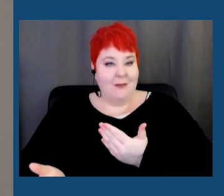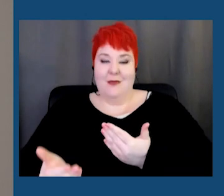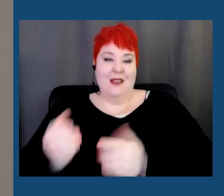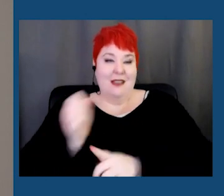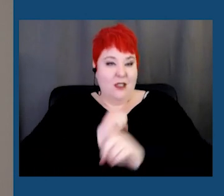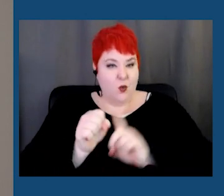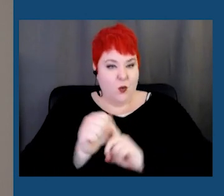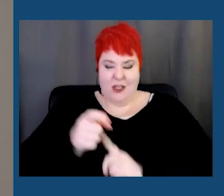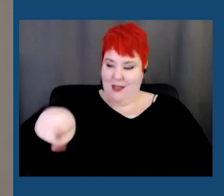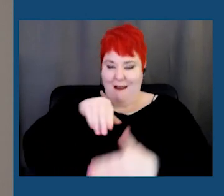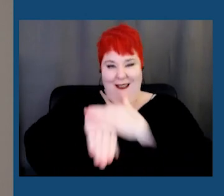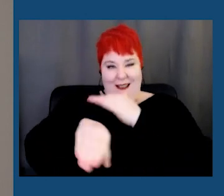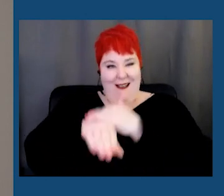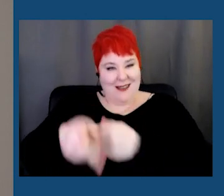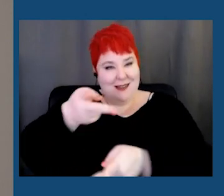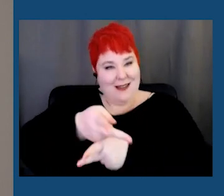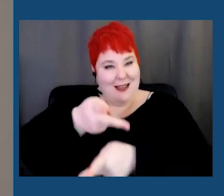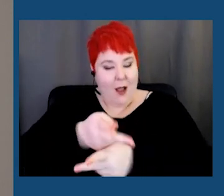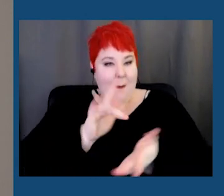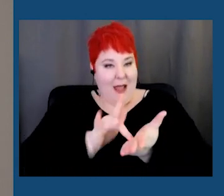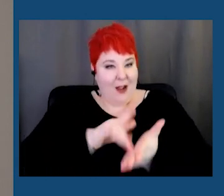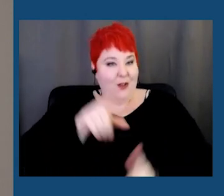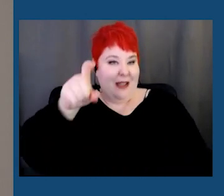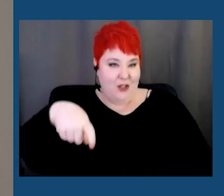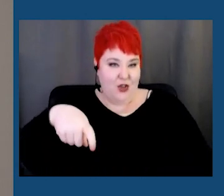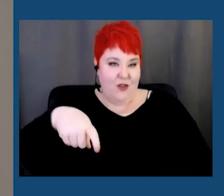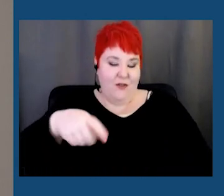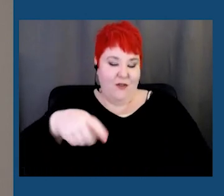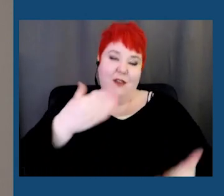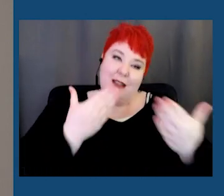deserve. Let's do this. Thank you.